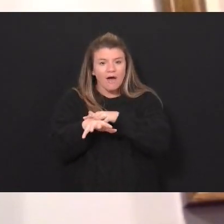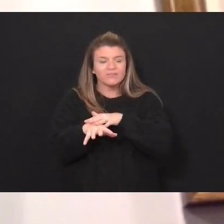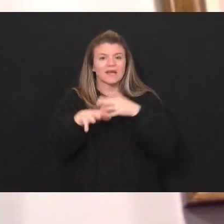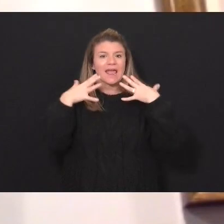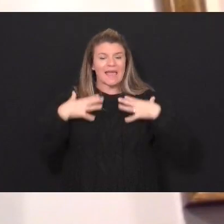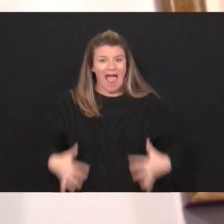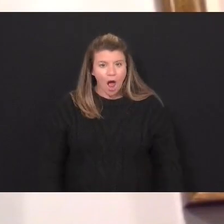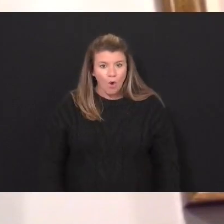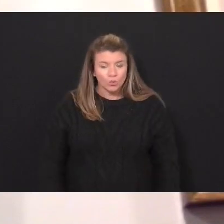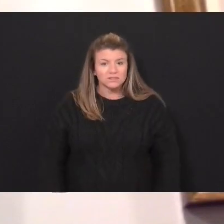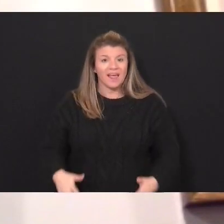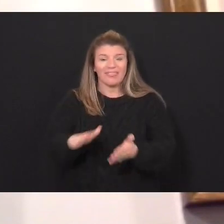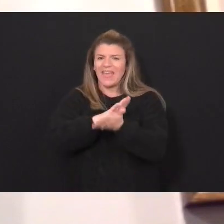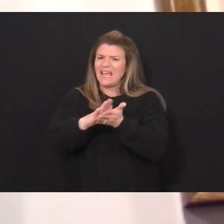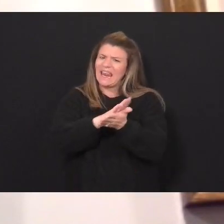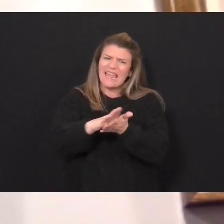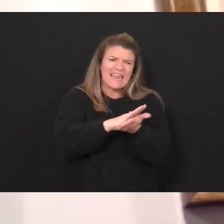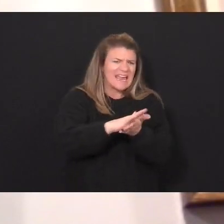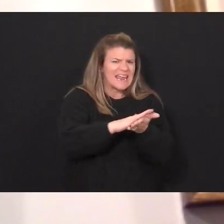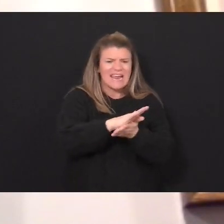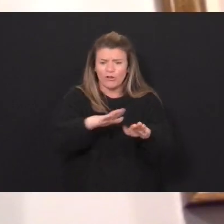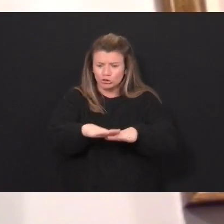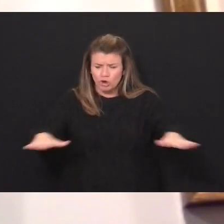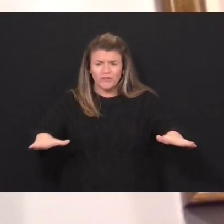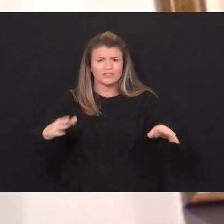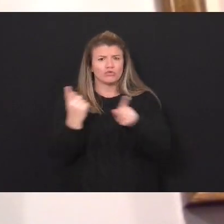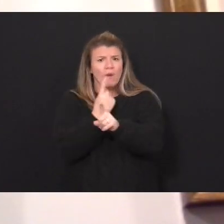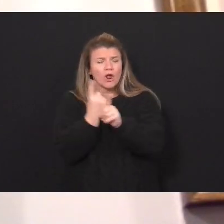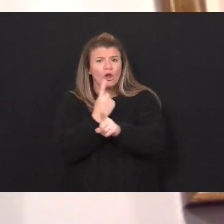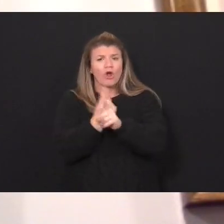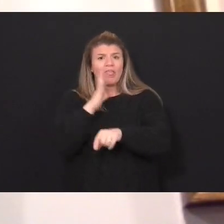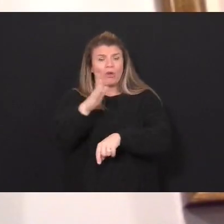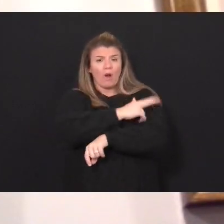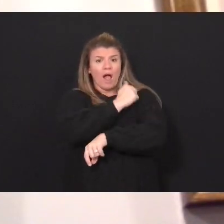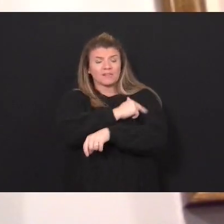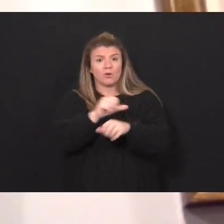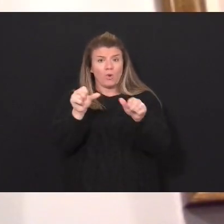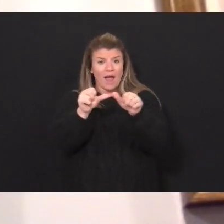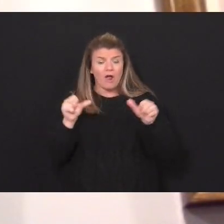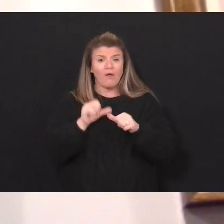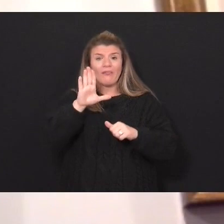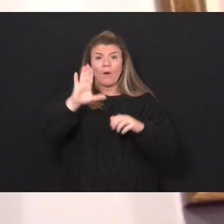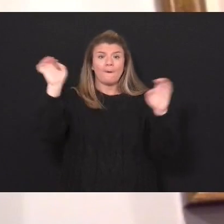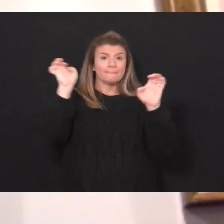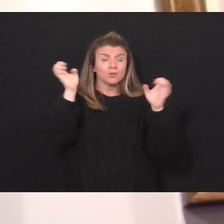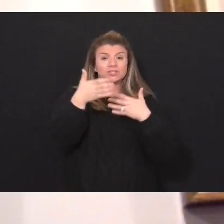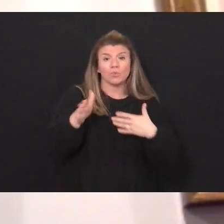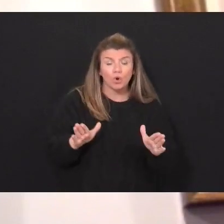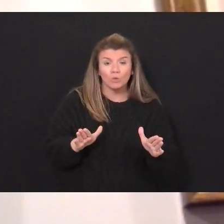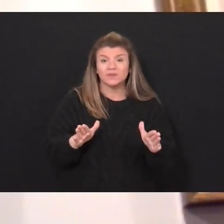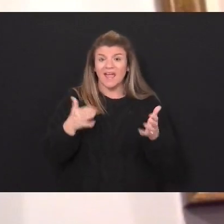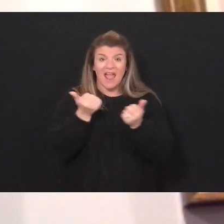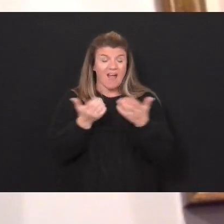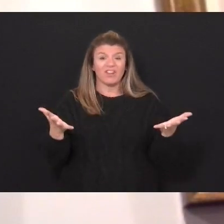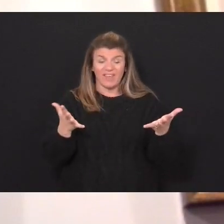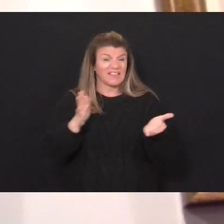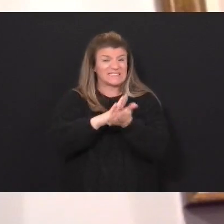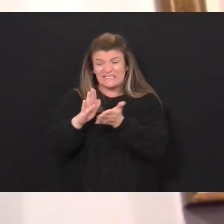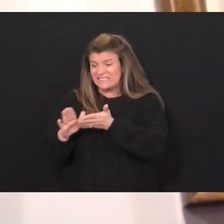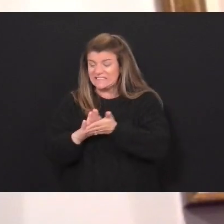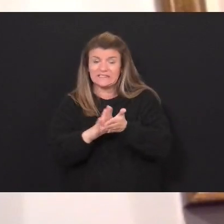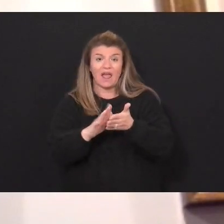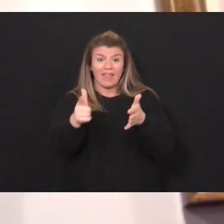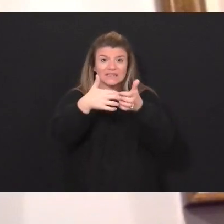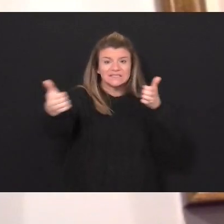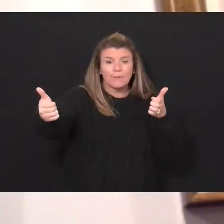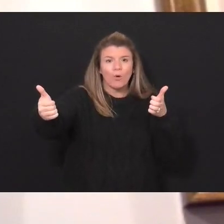gowns, they clean surfaces regularly in their hospital areas, emergency rooms, and others. They separated people